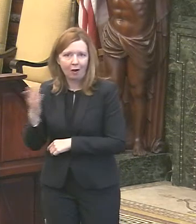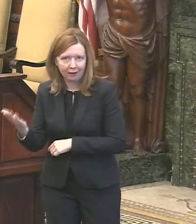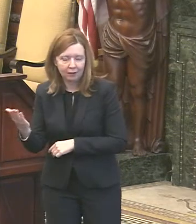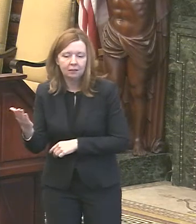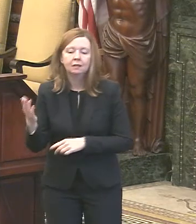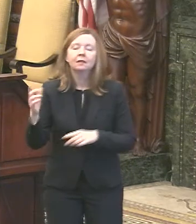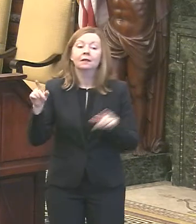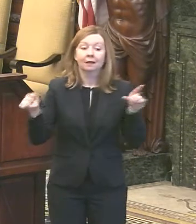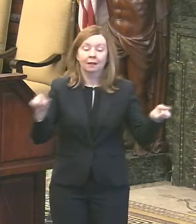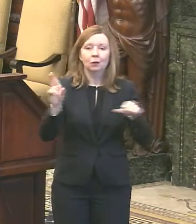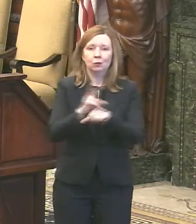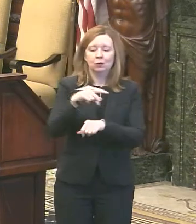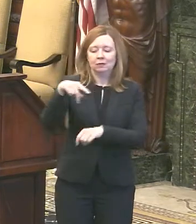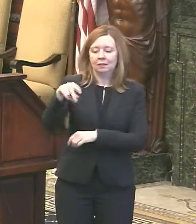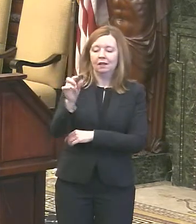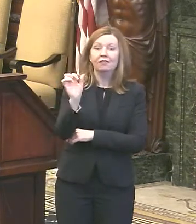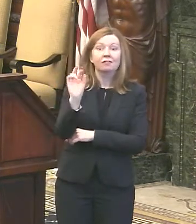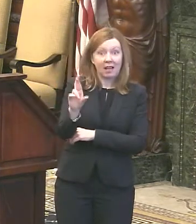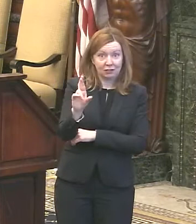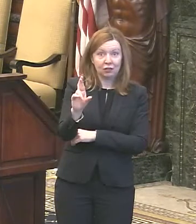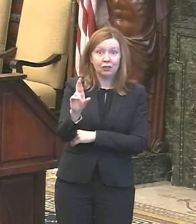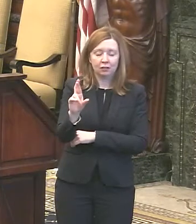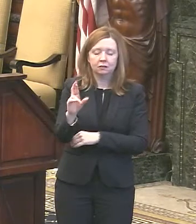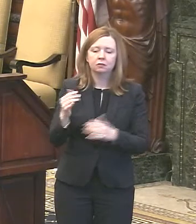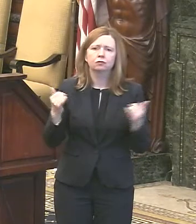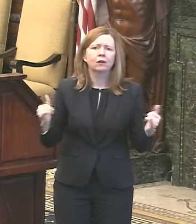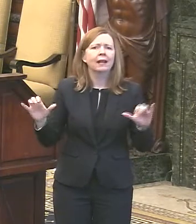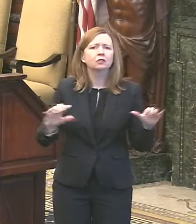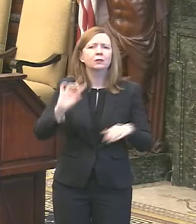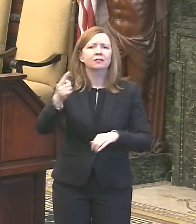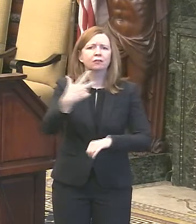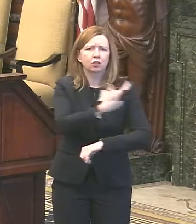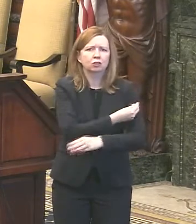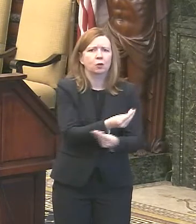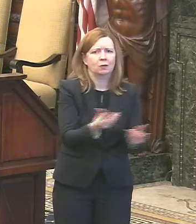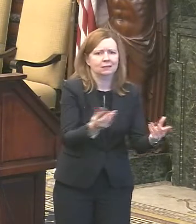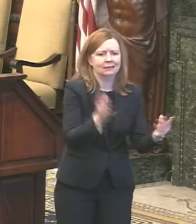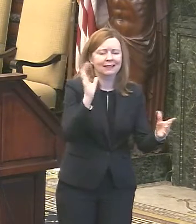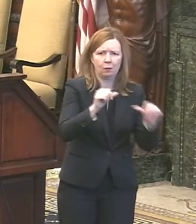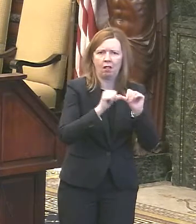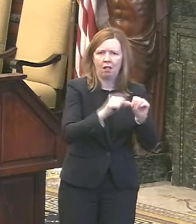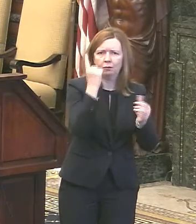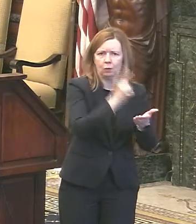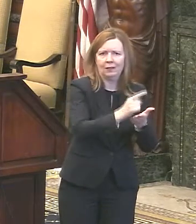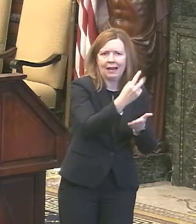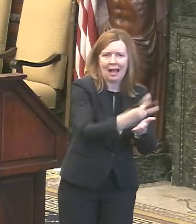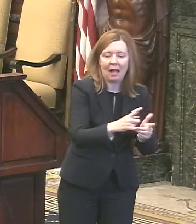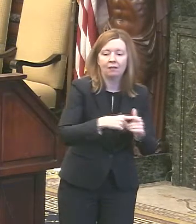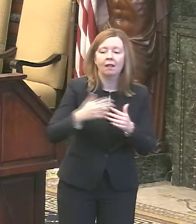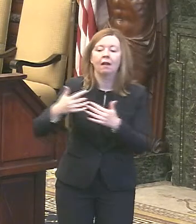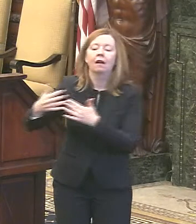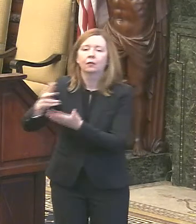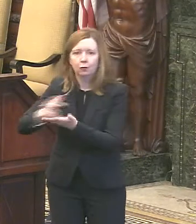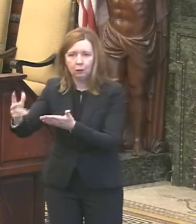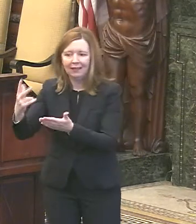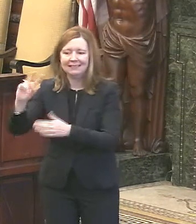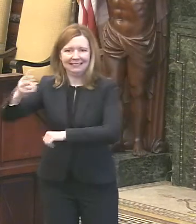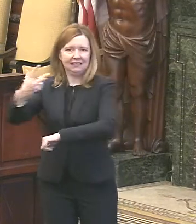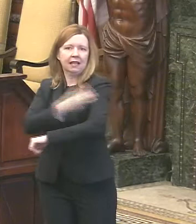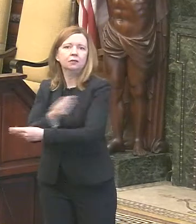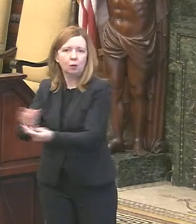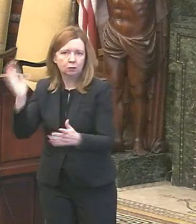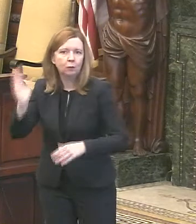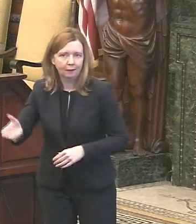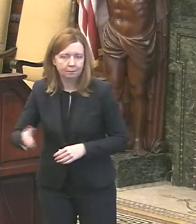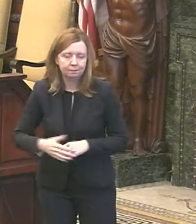Pfizer vaccine. They're delivering the first doses now, and they'll continue doing that for about another week and a half. Then they'll switch to 3 weeks of providing the second